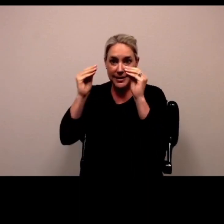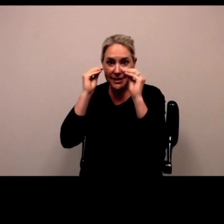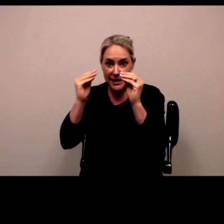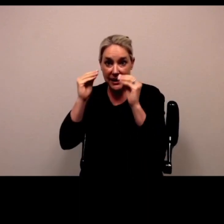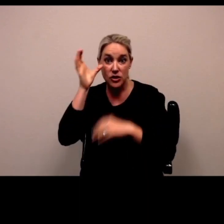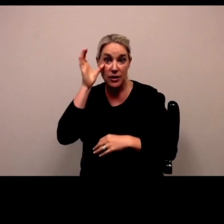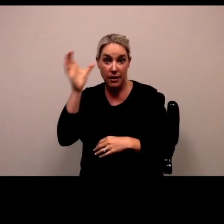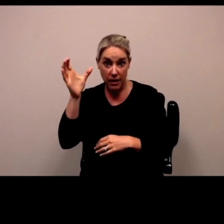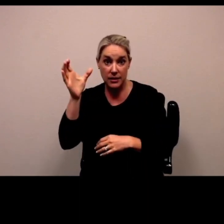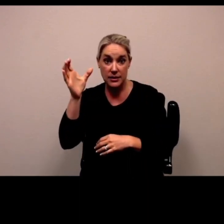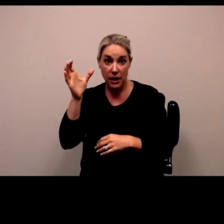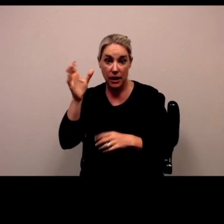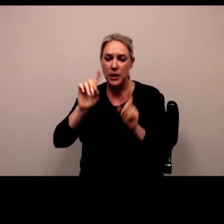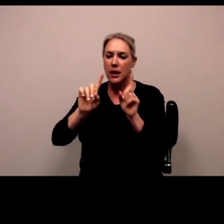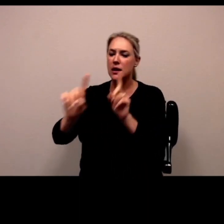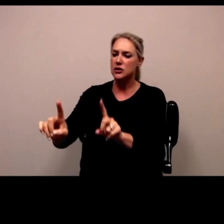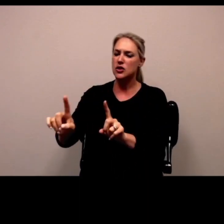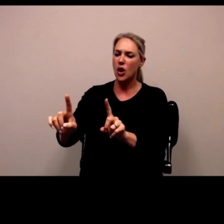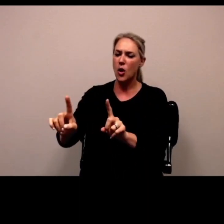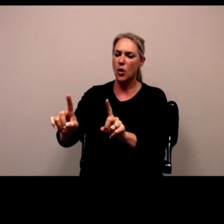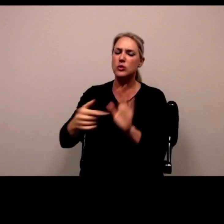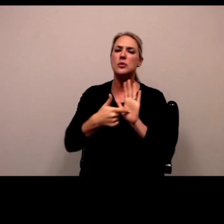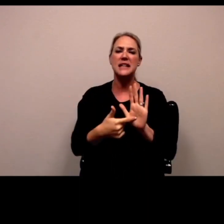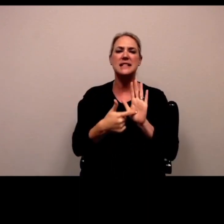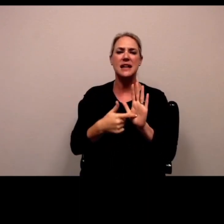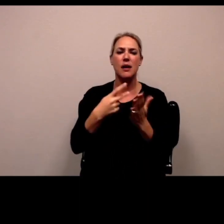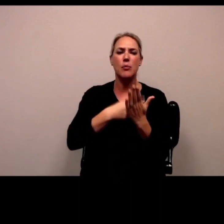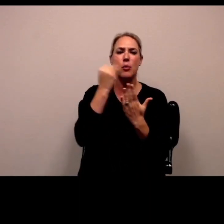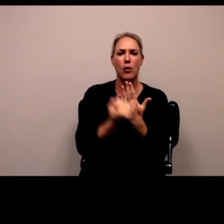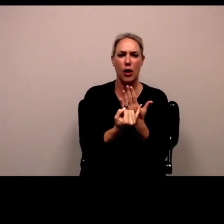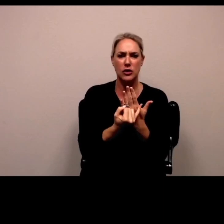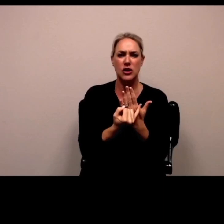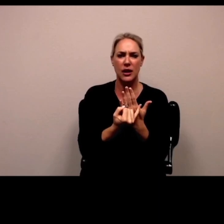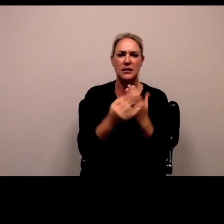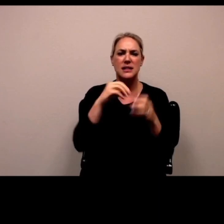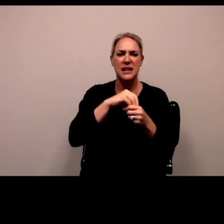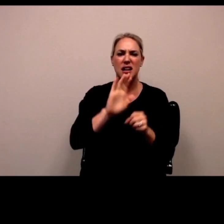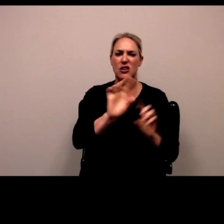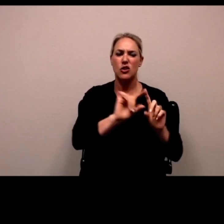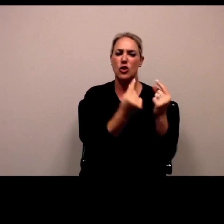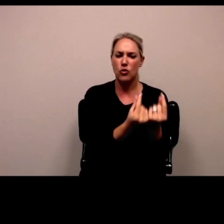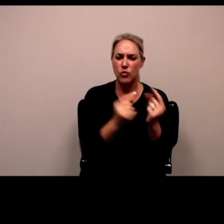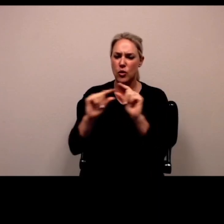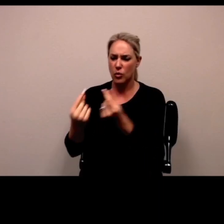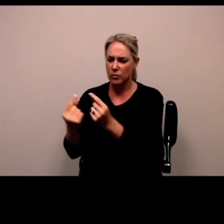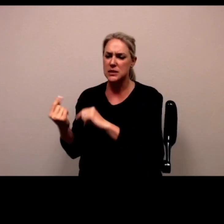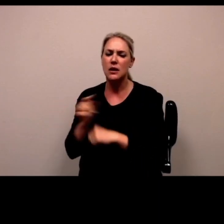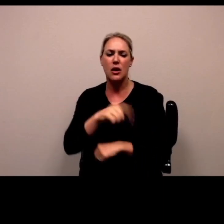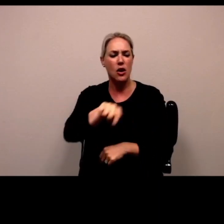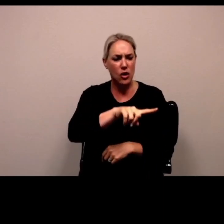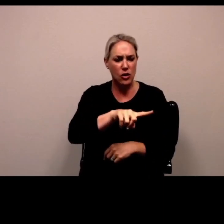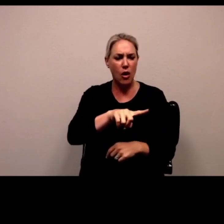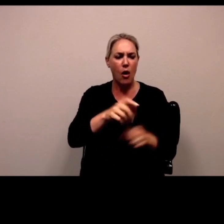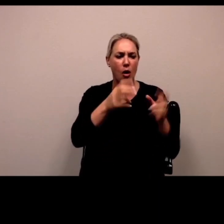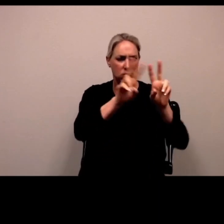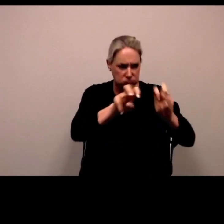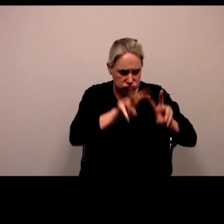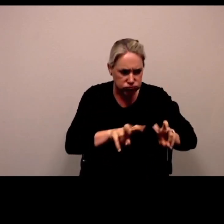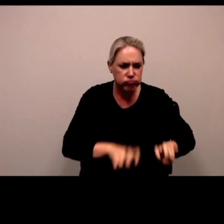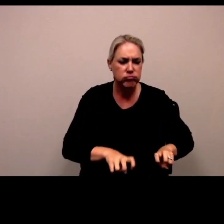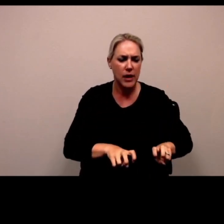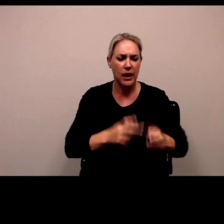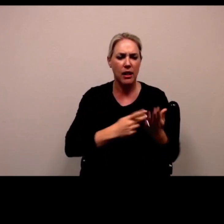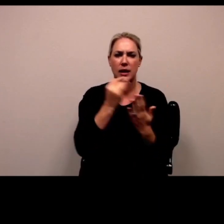all go to this particular sample project, and I want to see in groups that you guys break down this project. What did they do from a